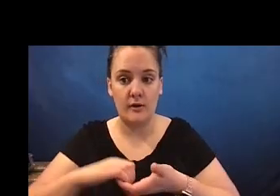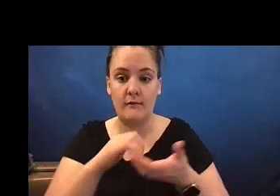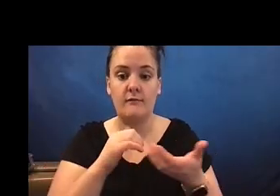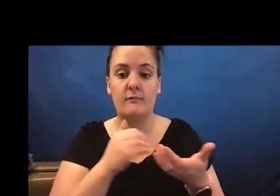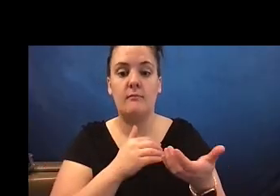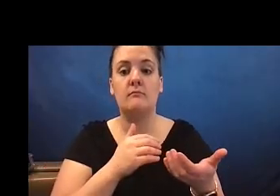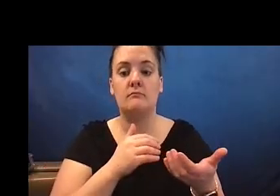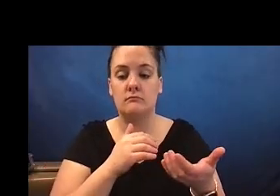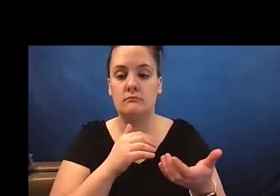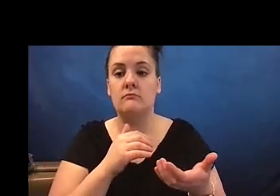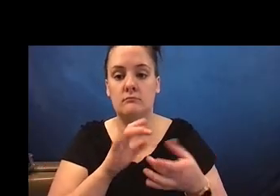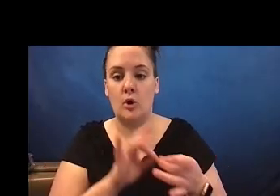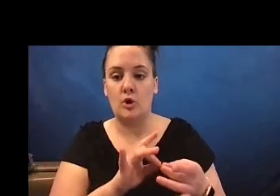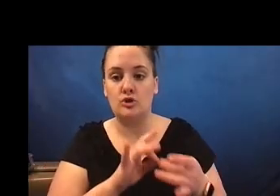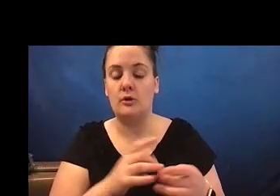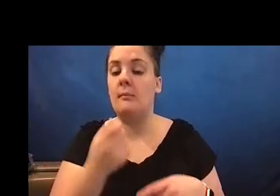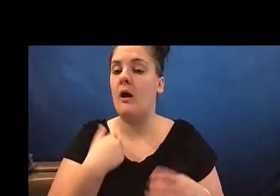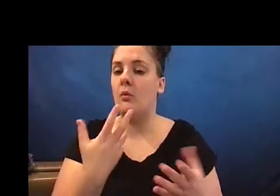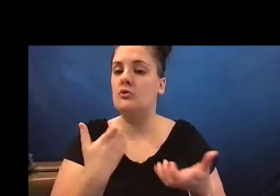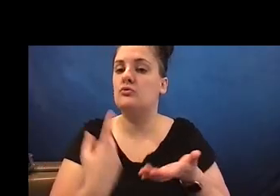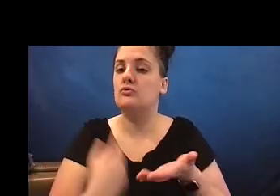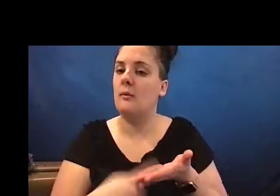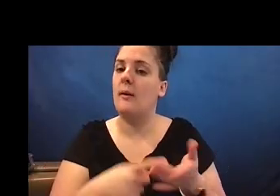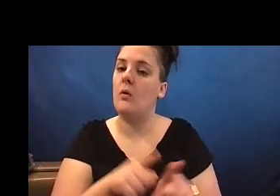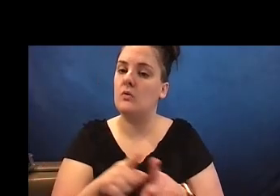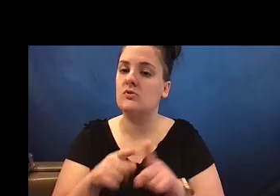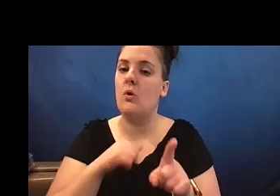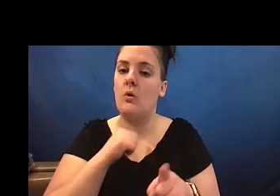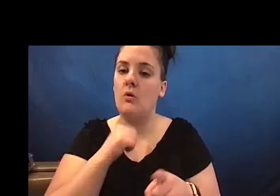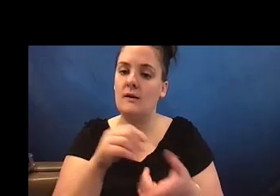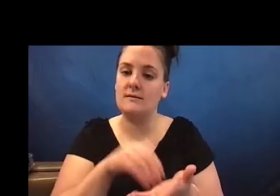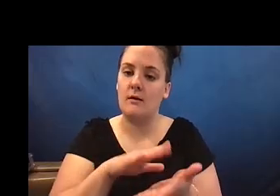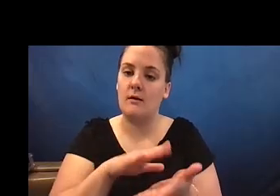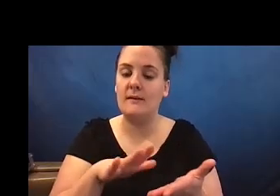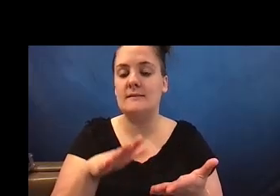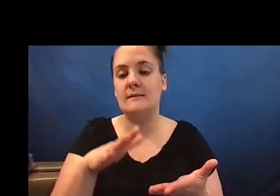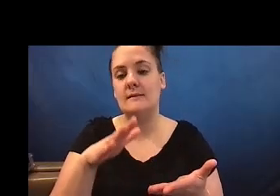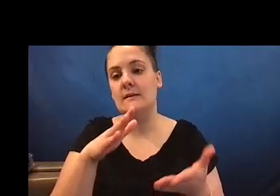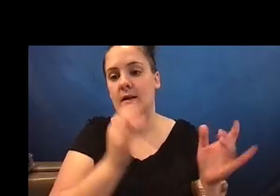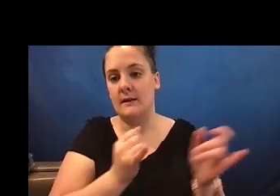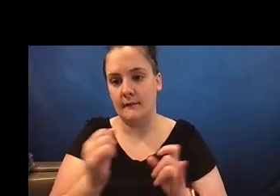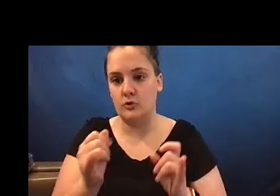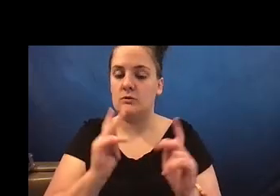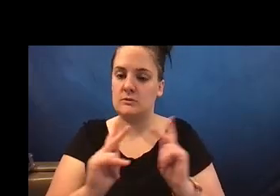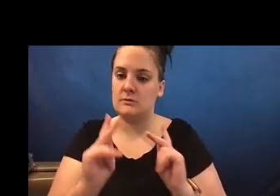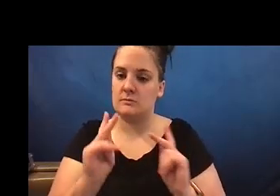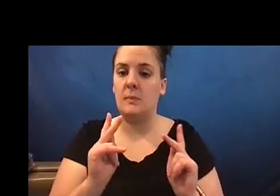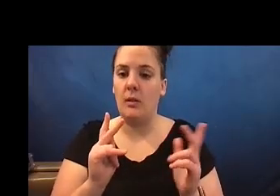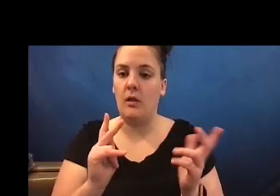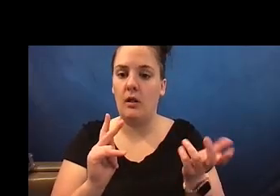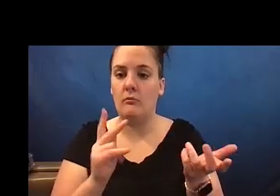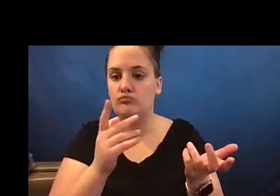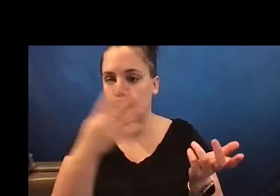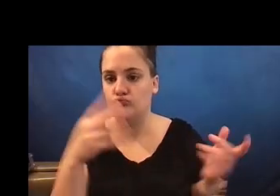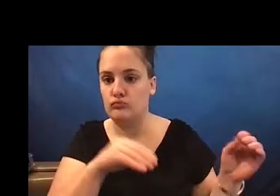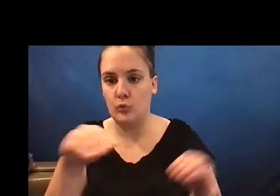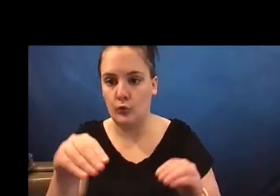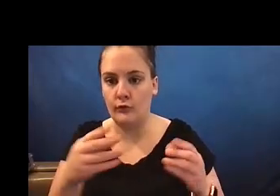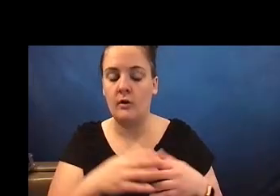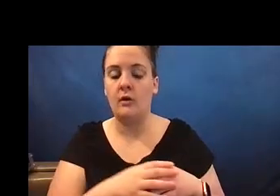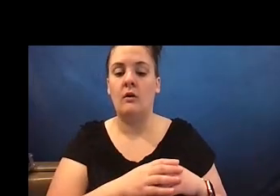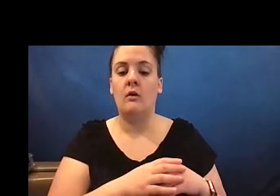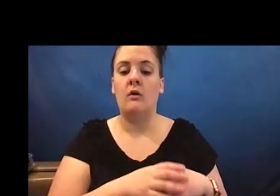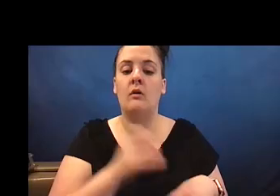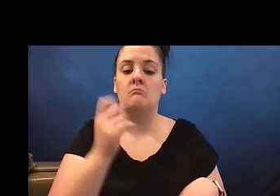undocumented individuals. And there's questions coming through Don, I'll start with you. What are you seeing?